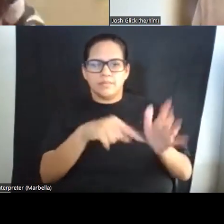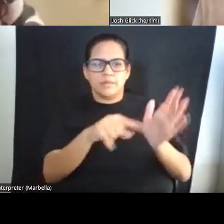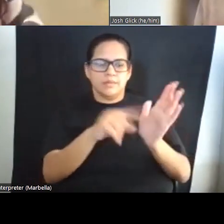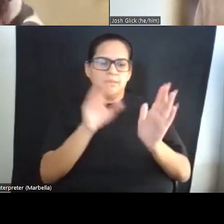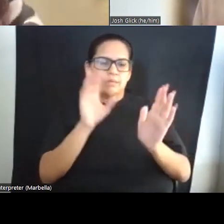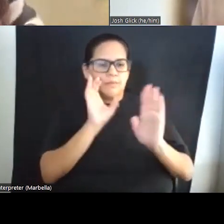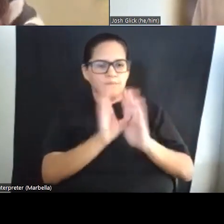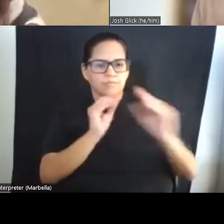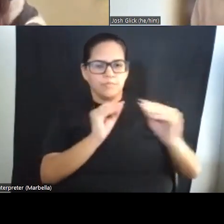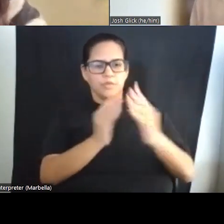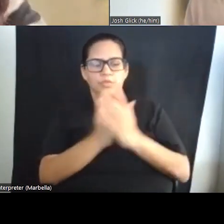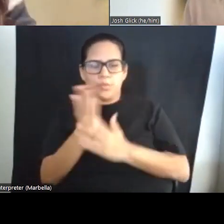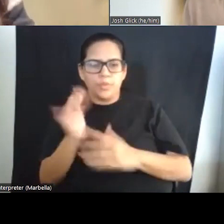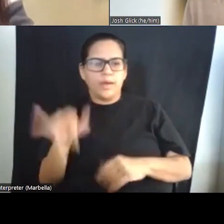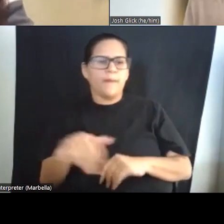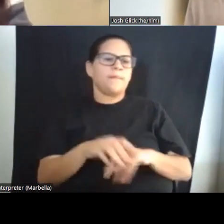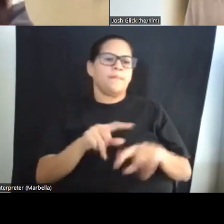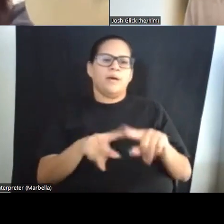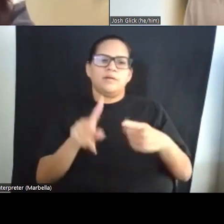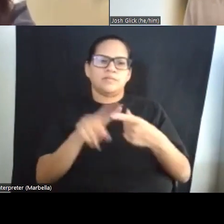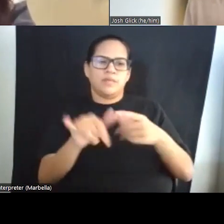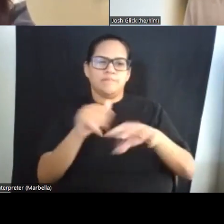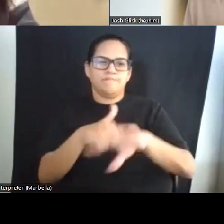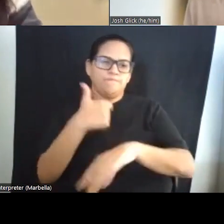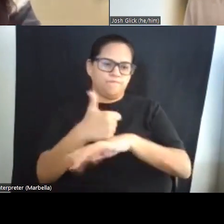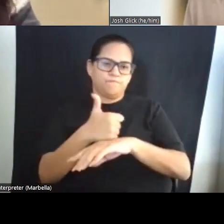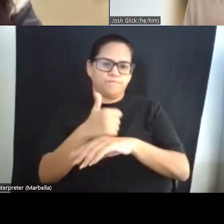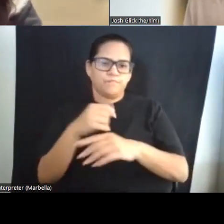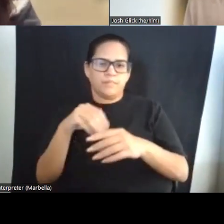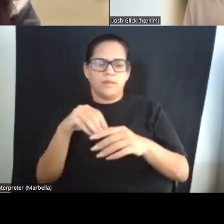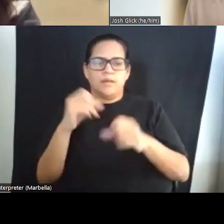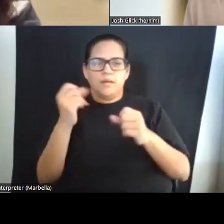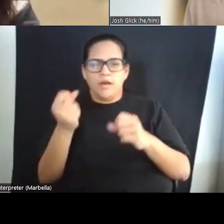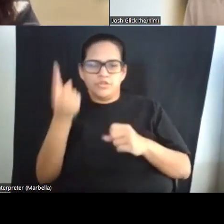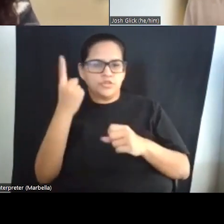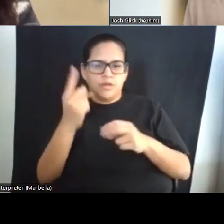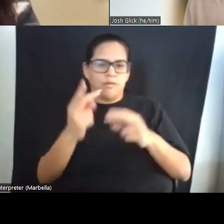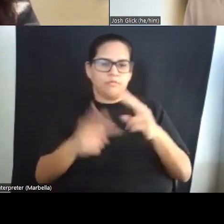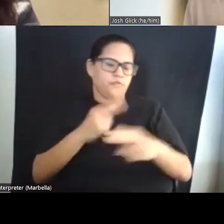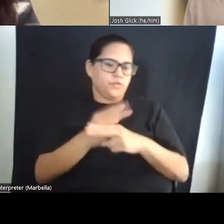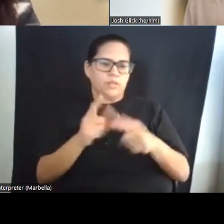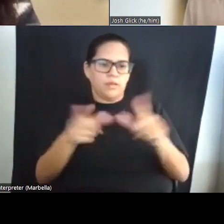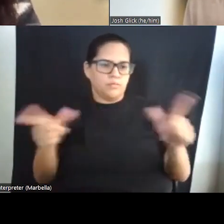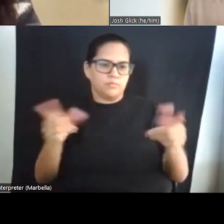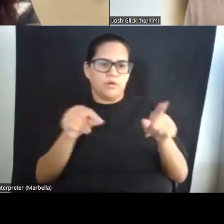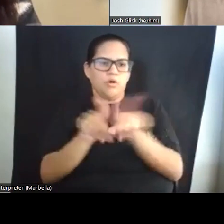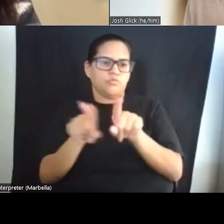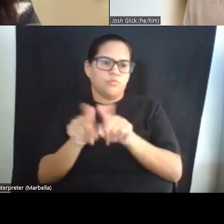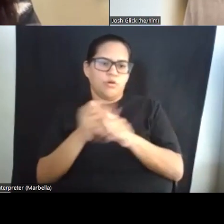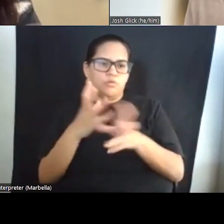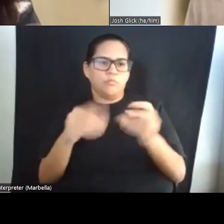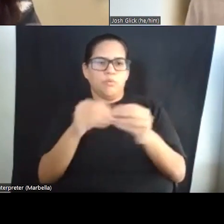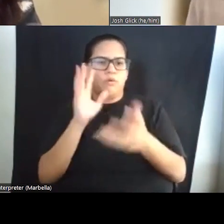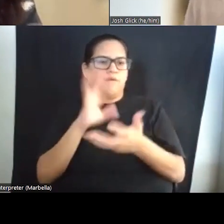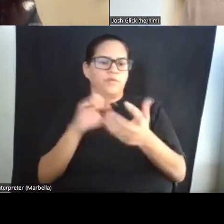this way going through it. But until that's like an established and universally understood like language, like, it would just also cause more confusion